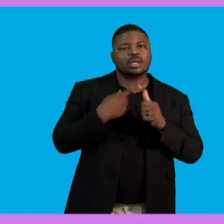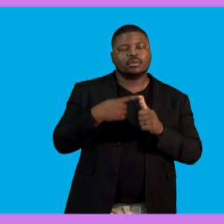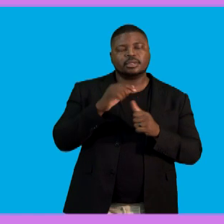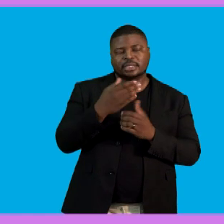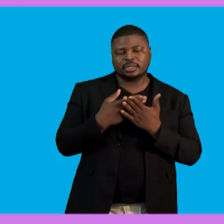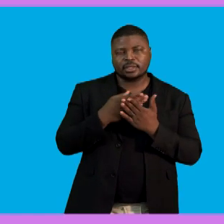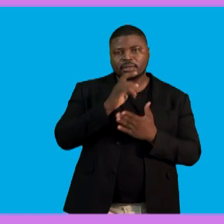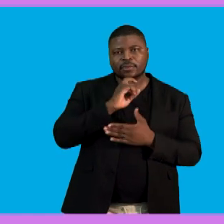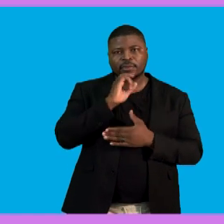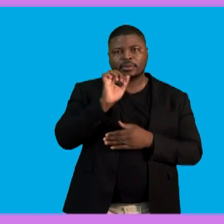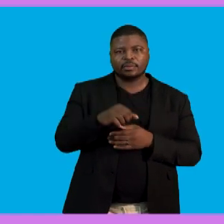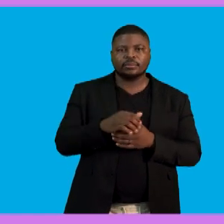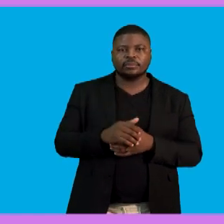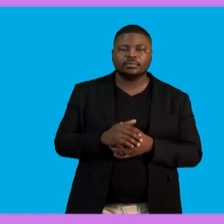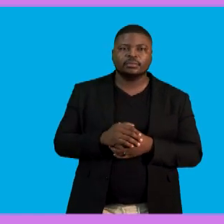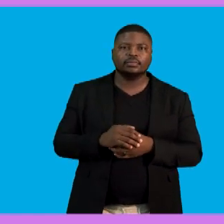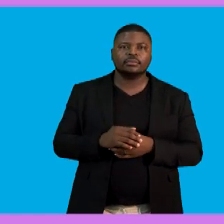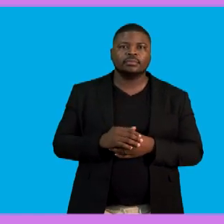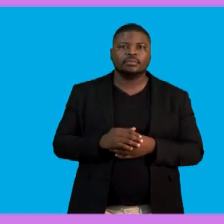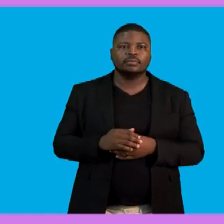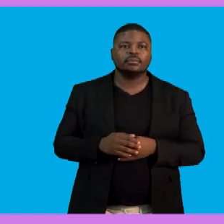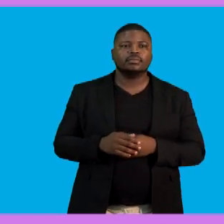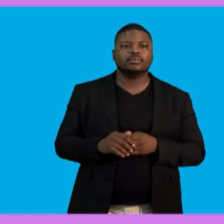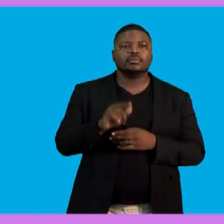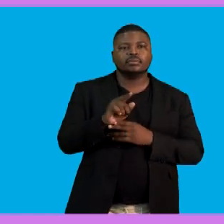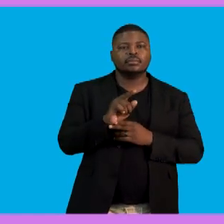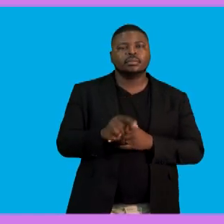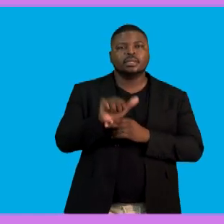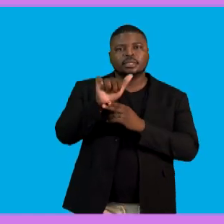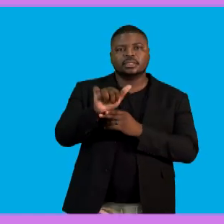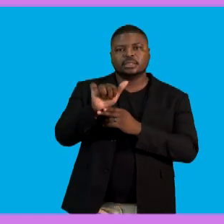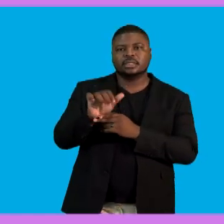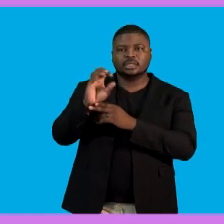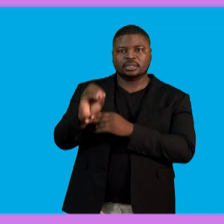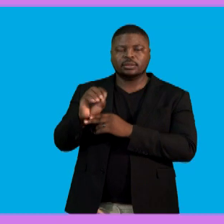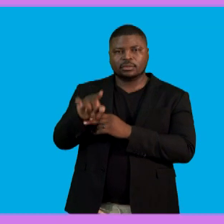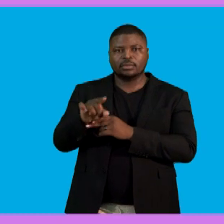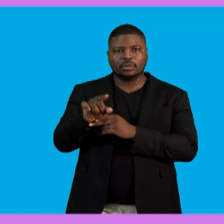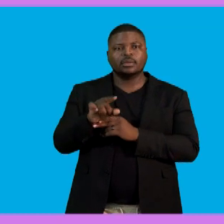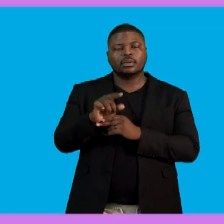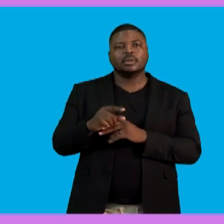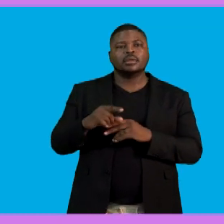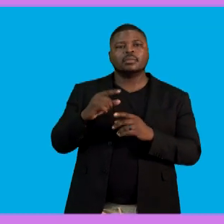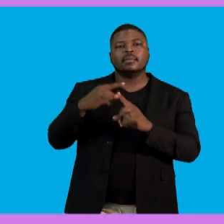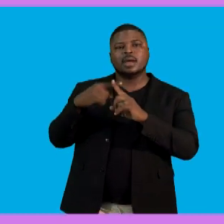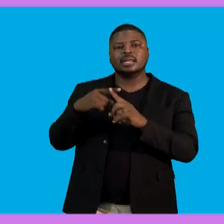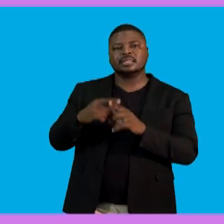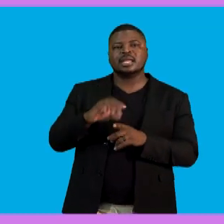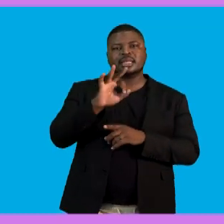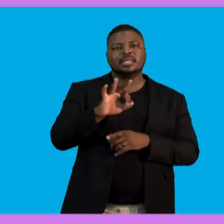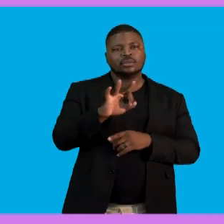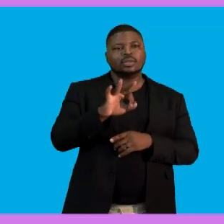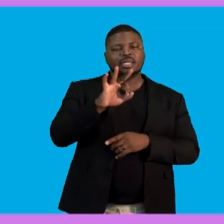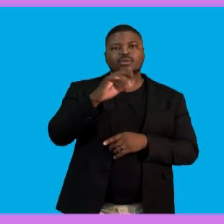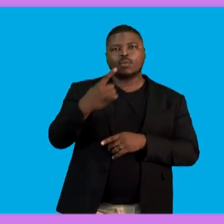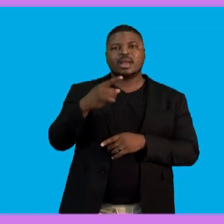say 3.1 times 1 and 6 zeros. Do not forget, punch 6 zeros. Then it gives us 31